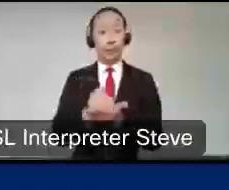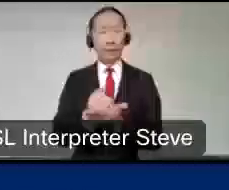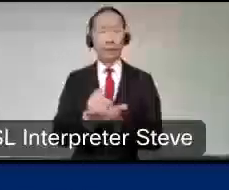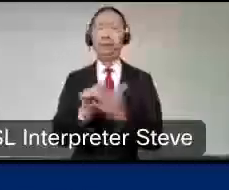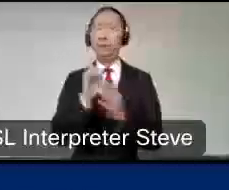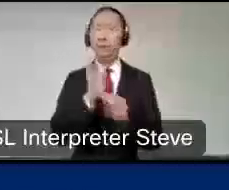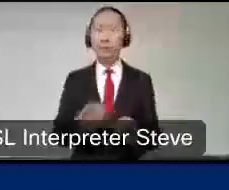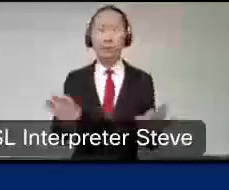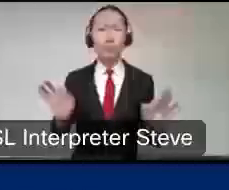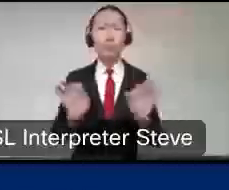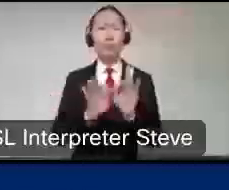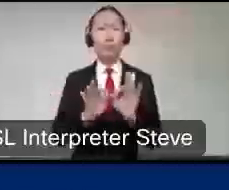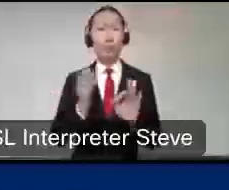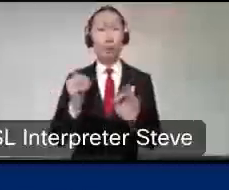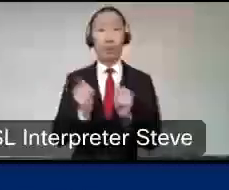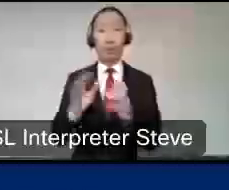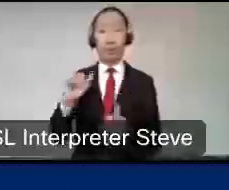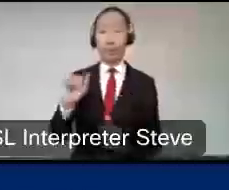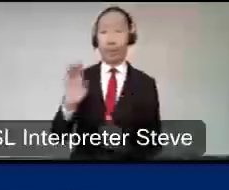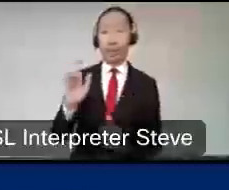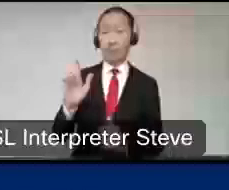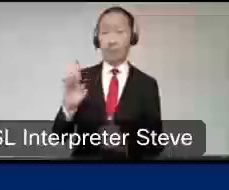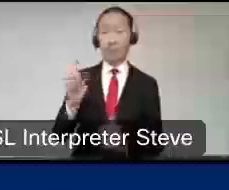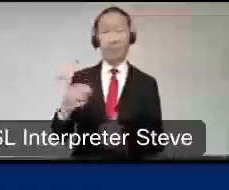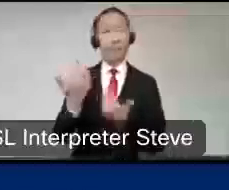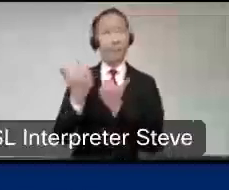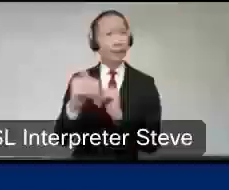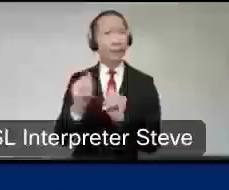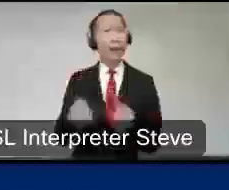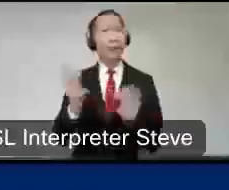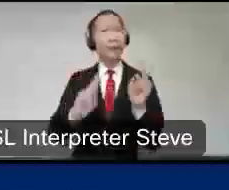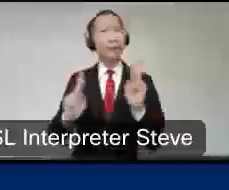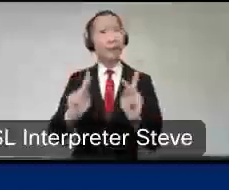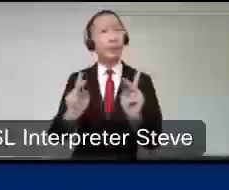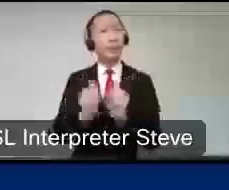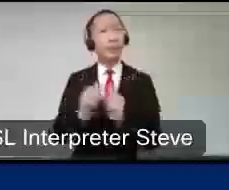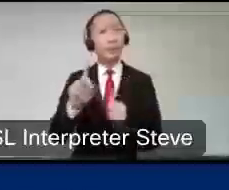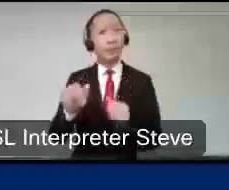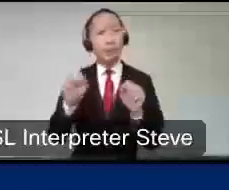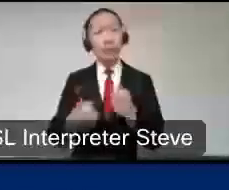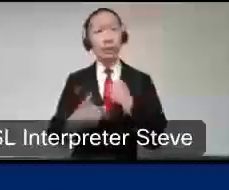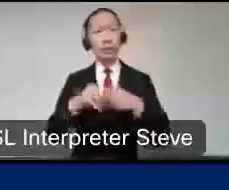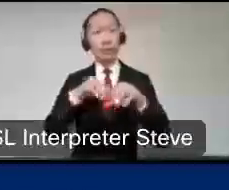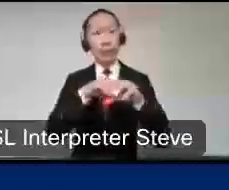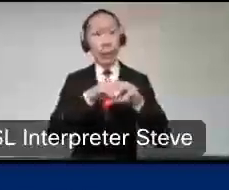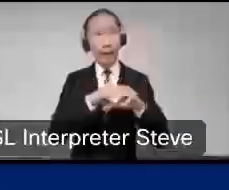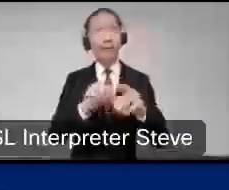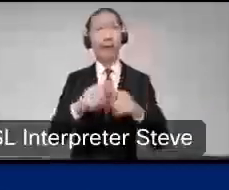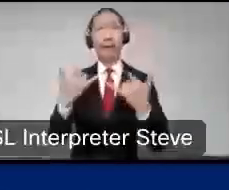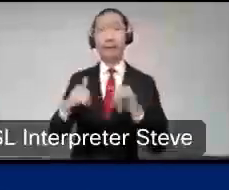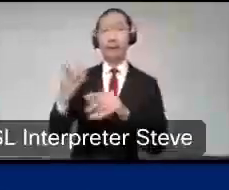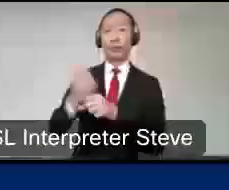extremely important because without ABLE, it was very limited how much individuals with disabilities could save and still